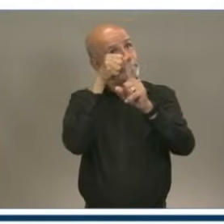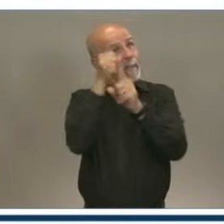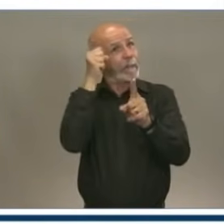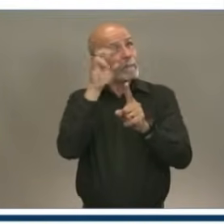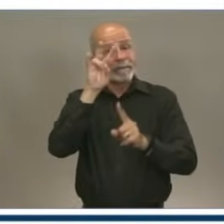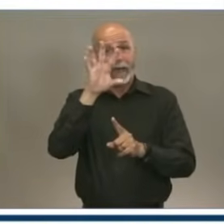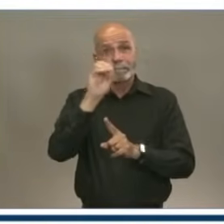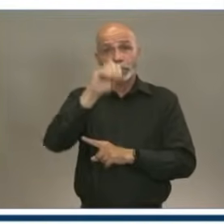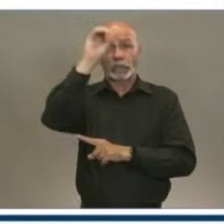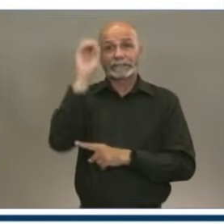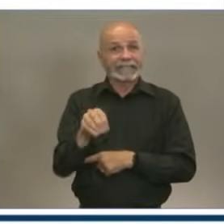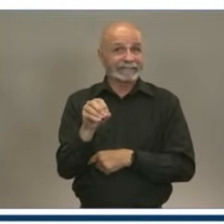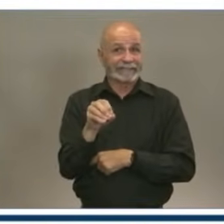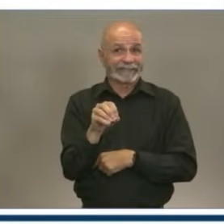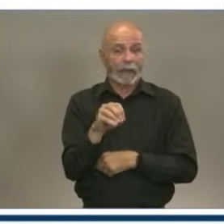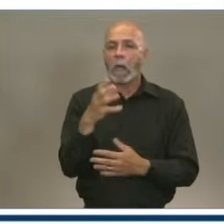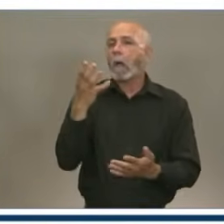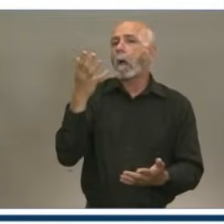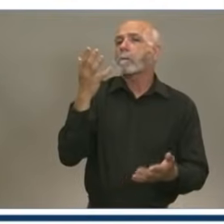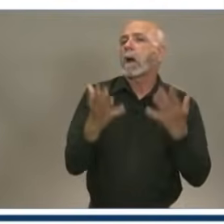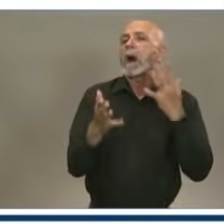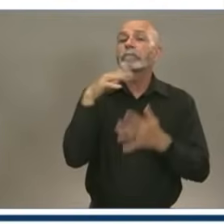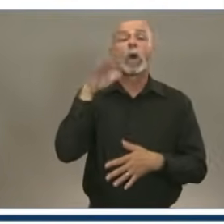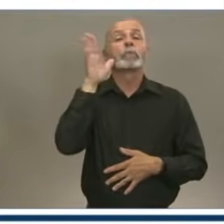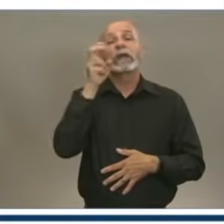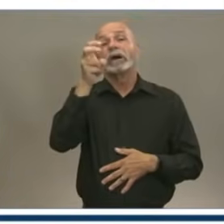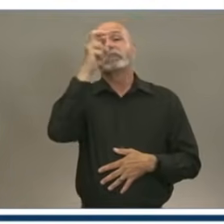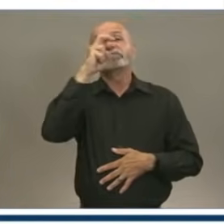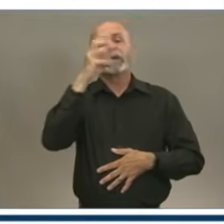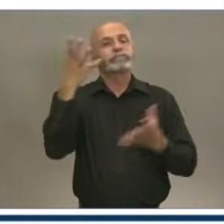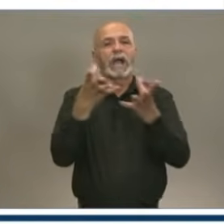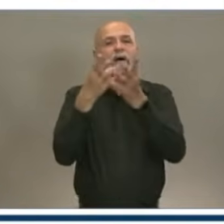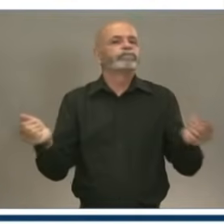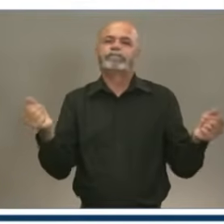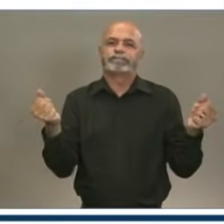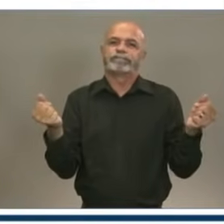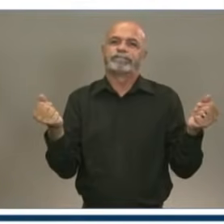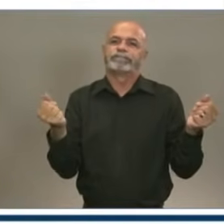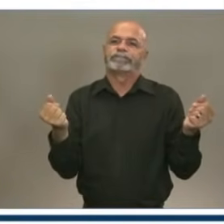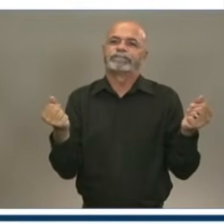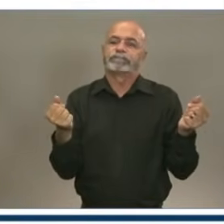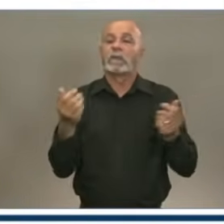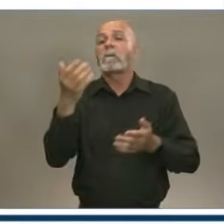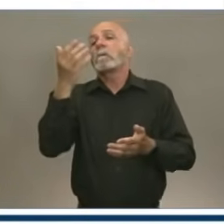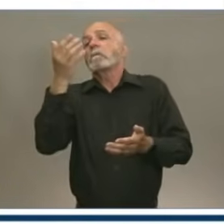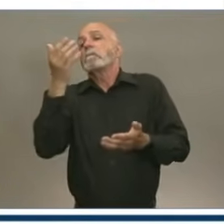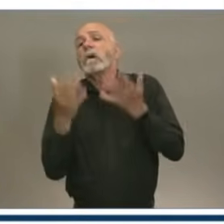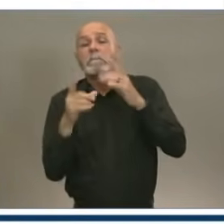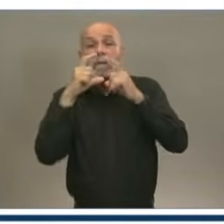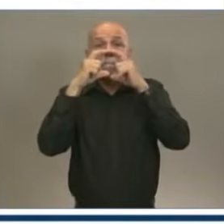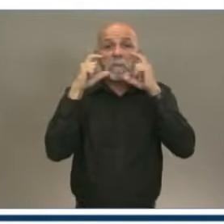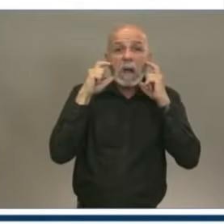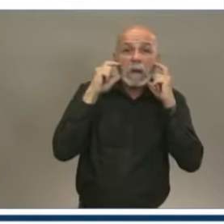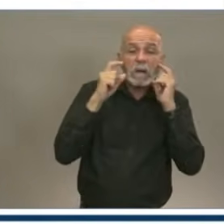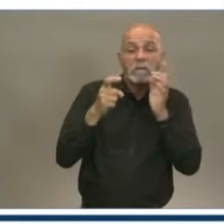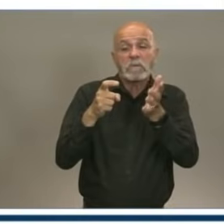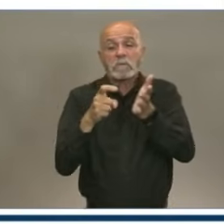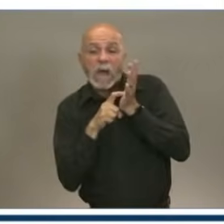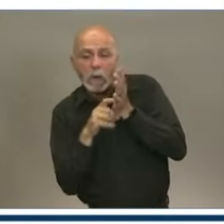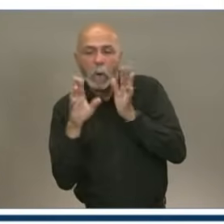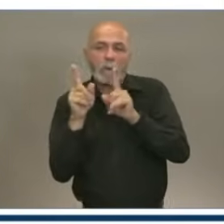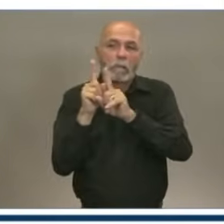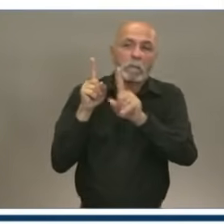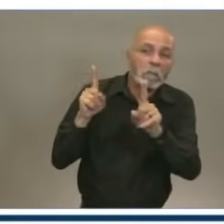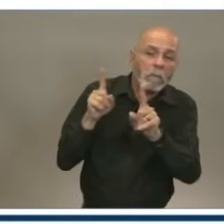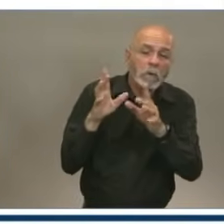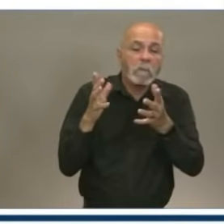be able to remove restrictions and mandatory health measures like masking and distancing.